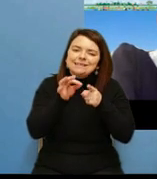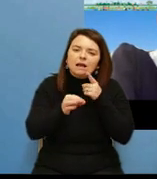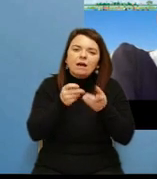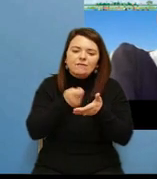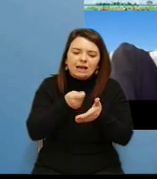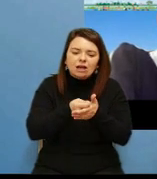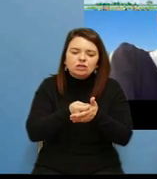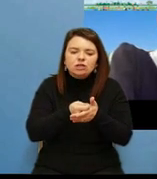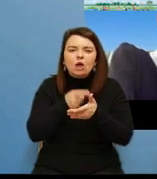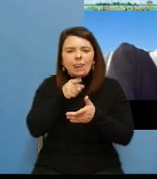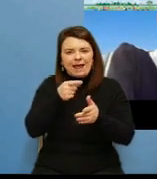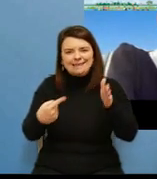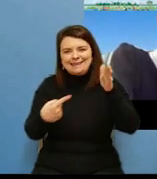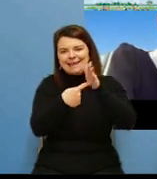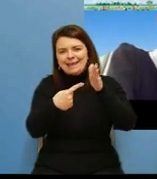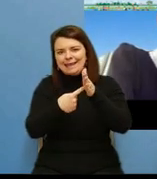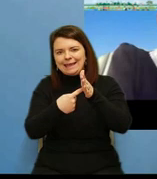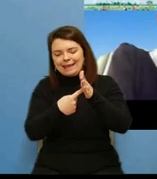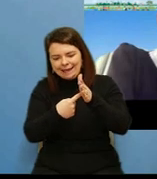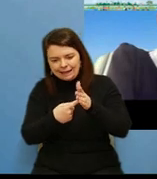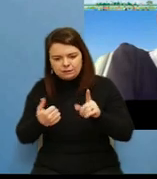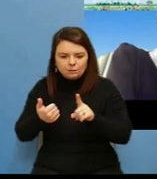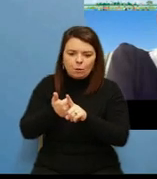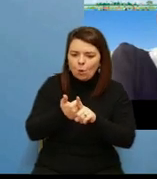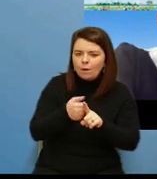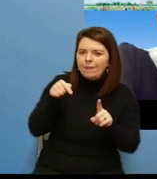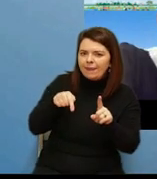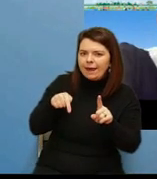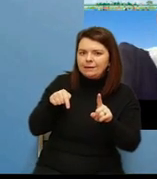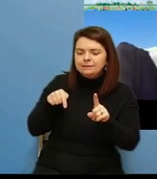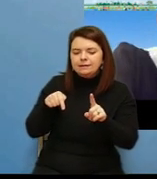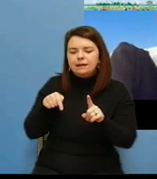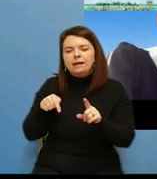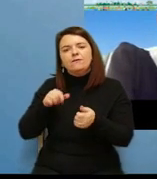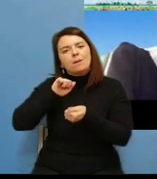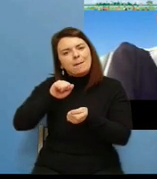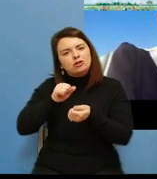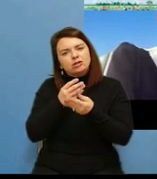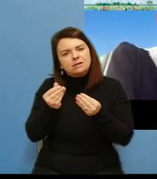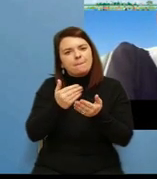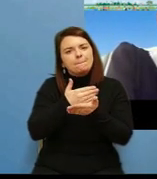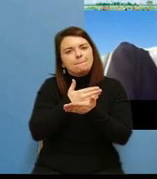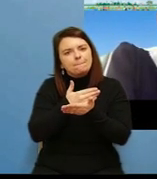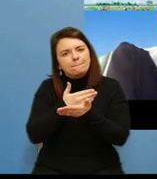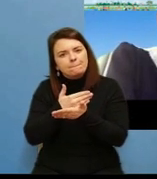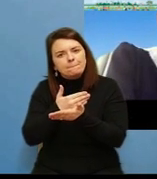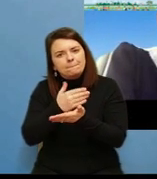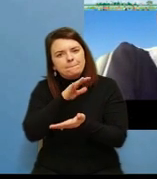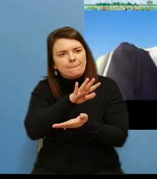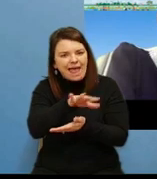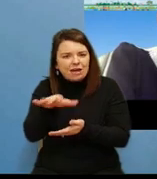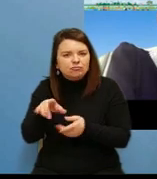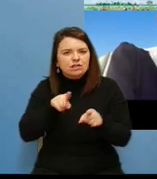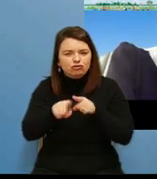the detailed financial analysis, this shows the key drivers behind the prescribing overspend of 3.7 million against budget and some